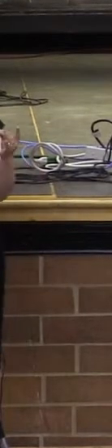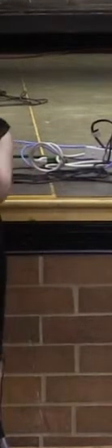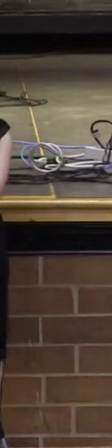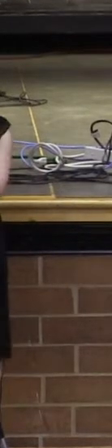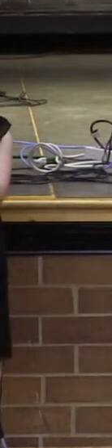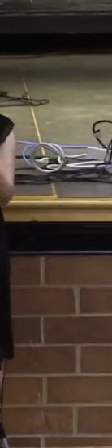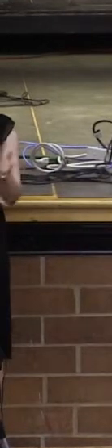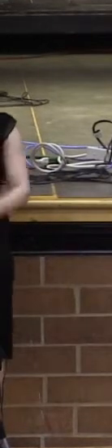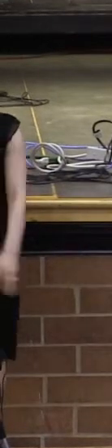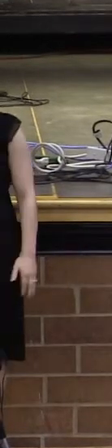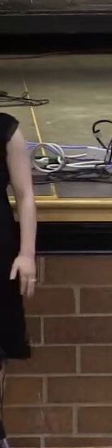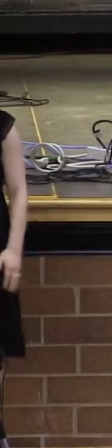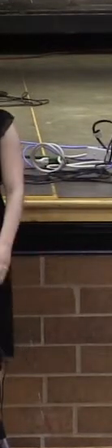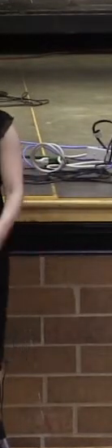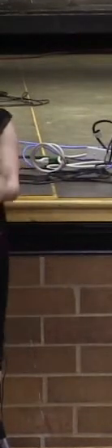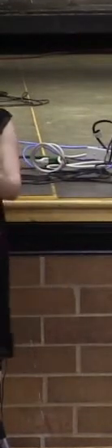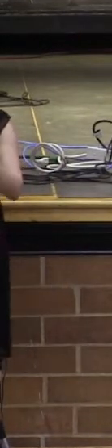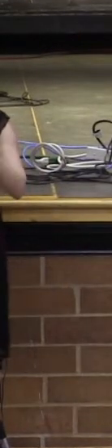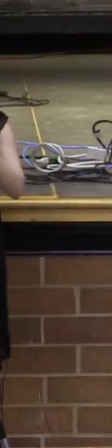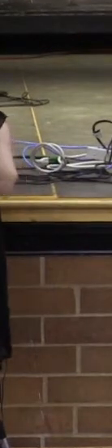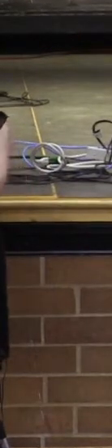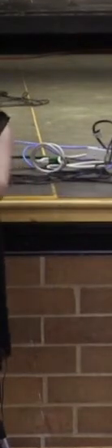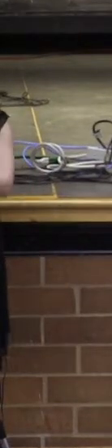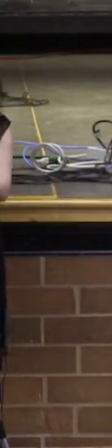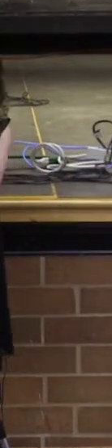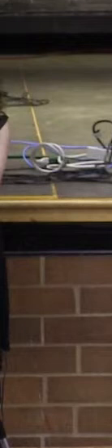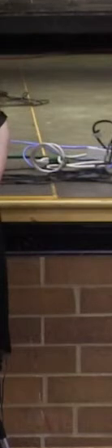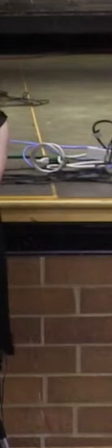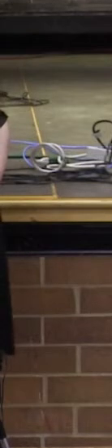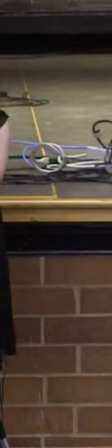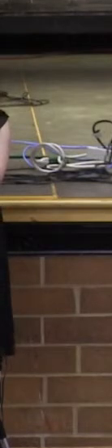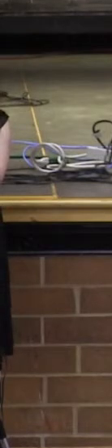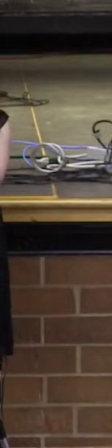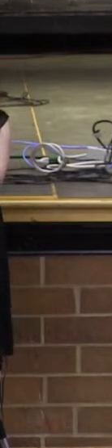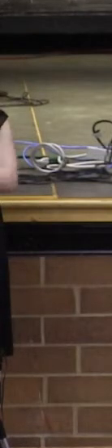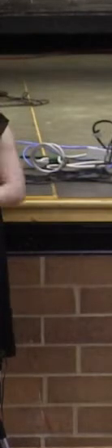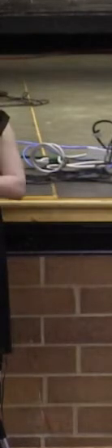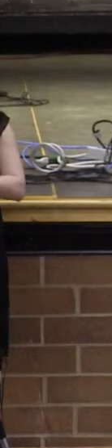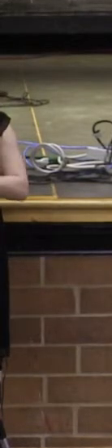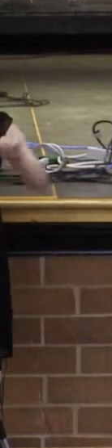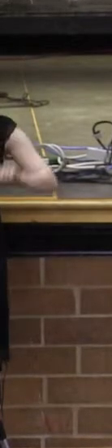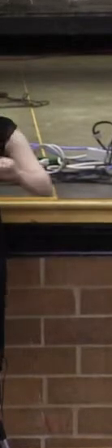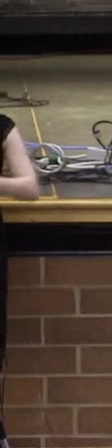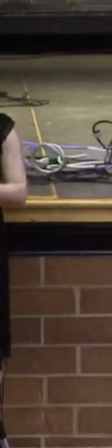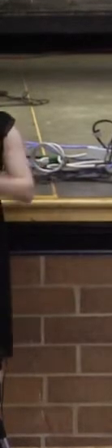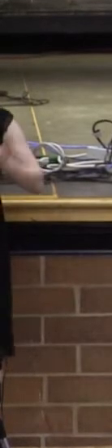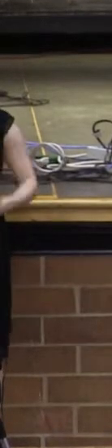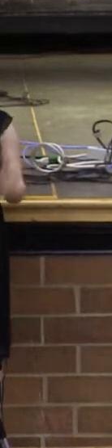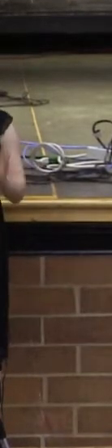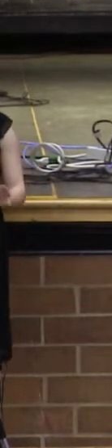what is Godly right somebody say Amen as a Christian we stand for what is